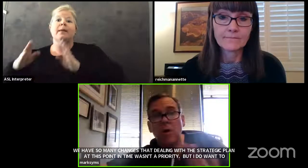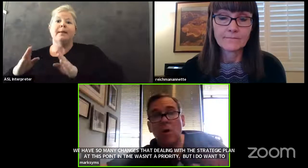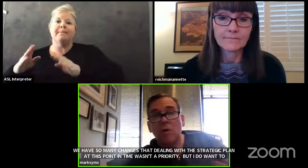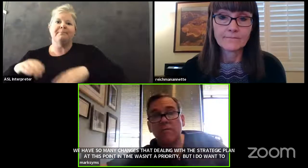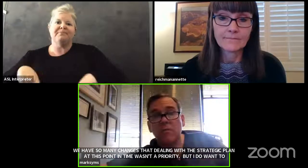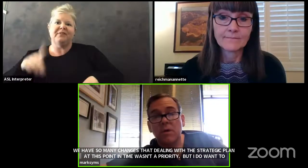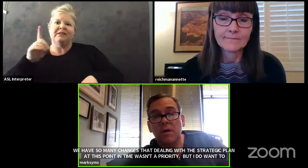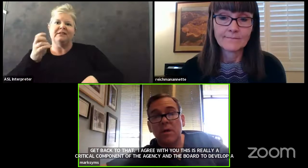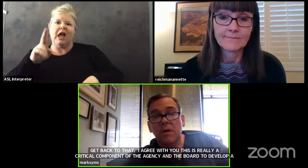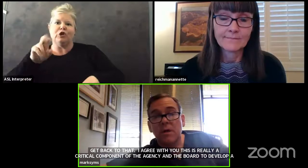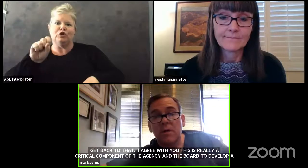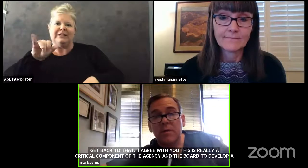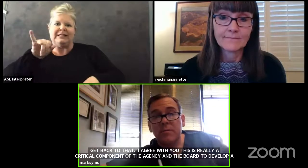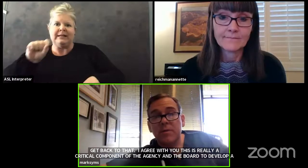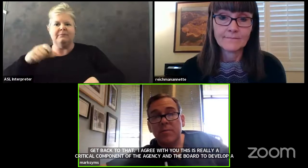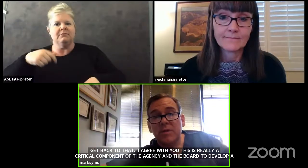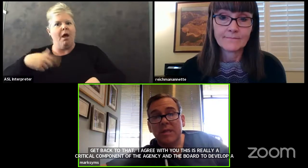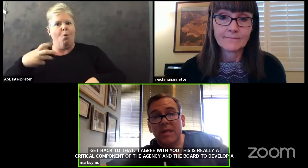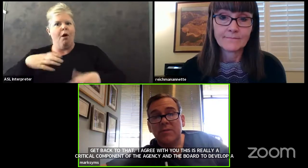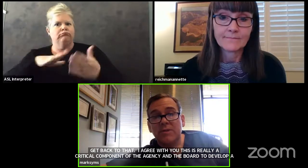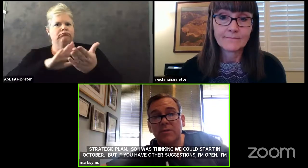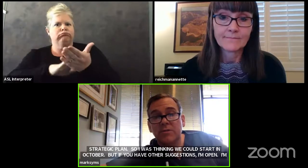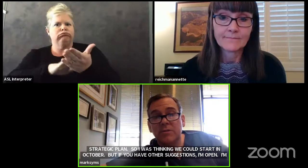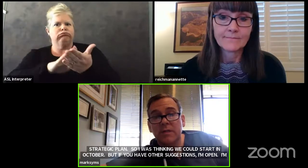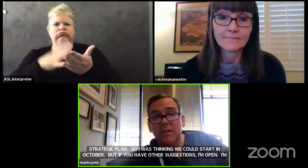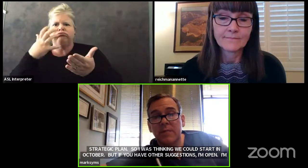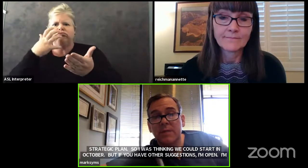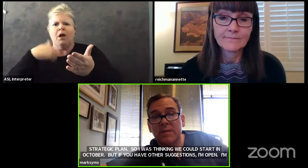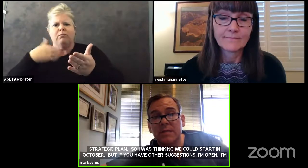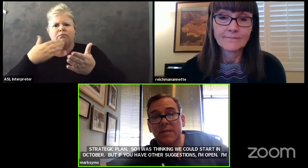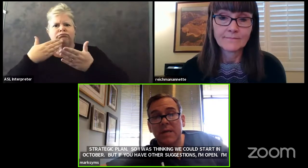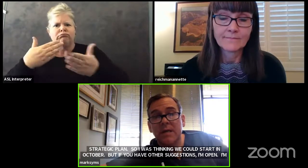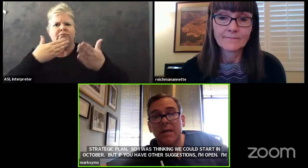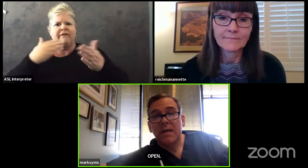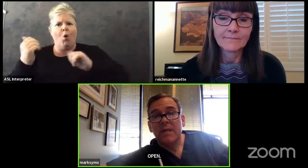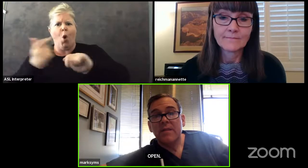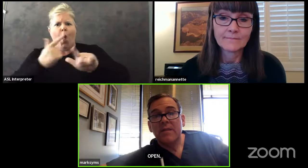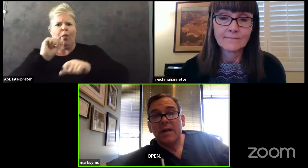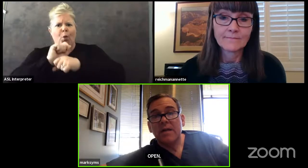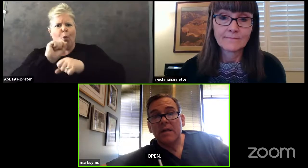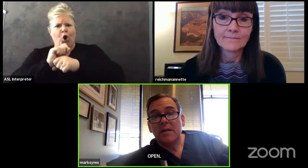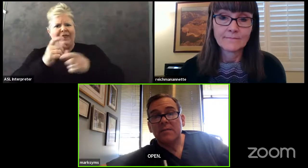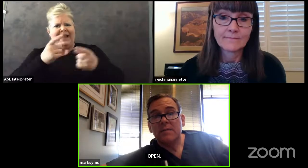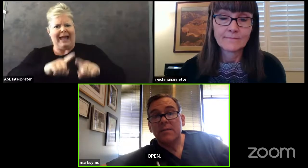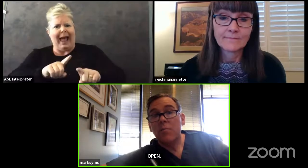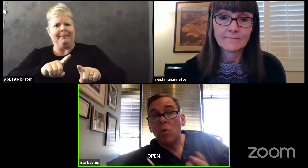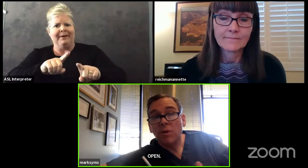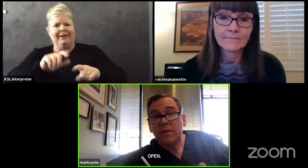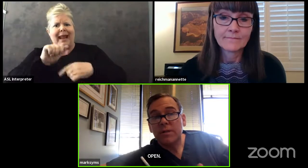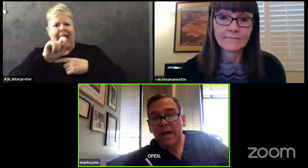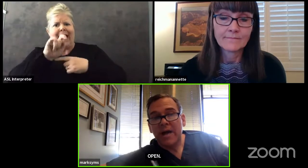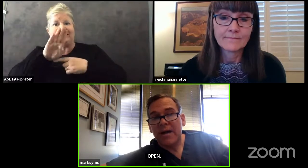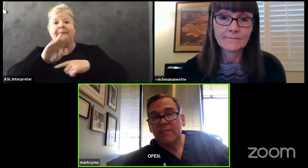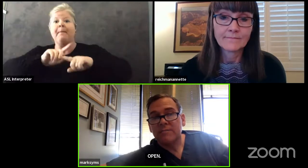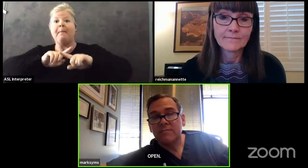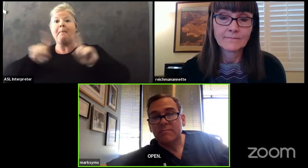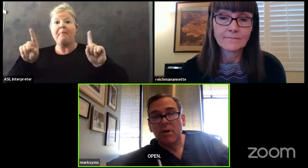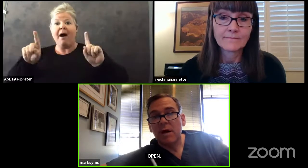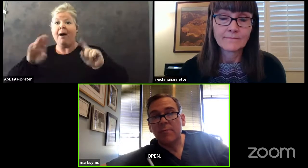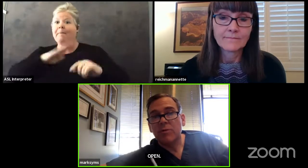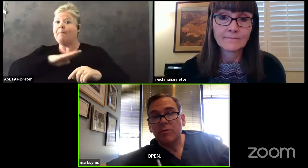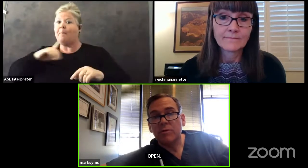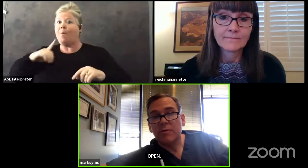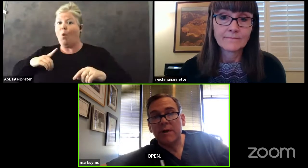appreciate all of the work that the people in the agency are doing that being said the dialogues that the board could have